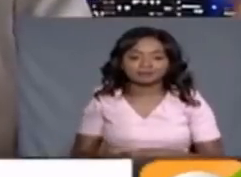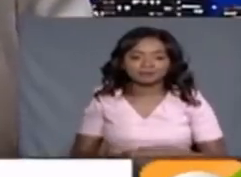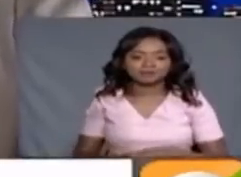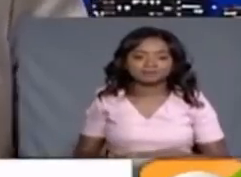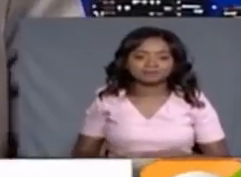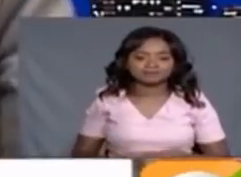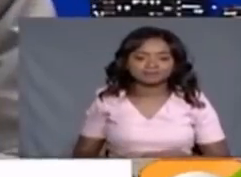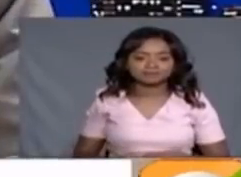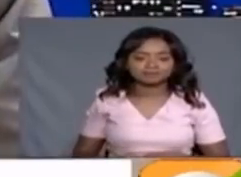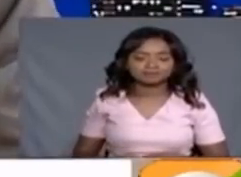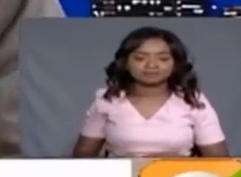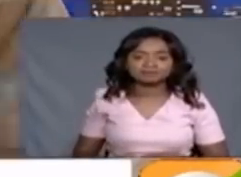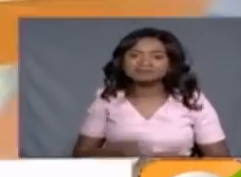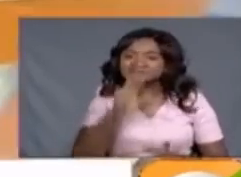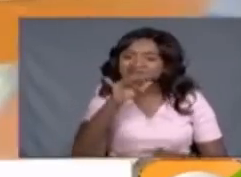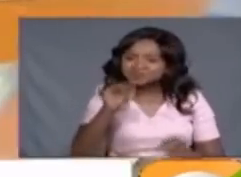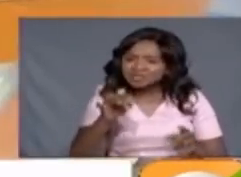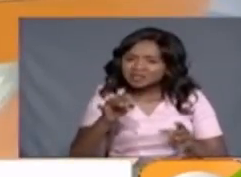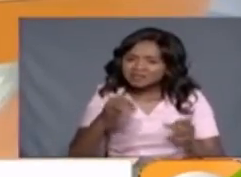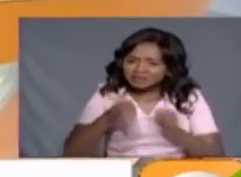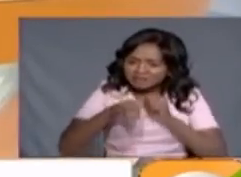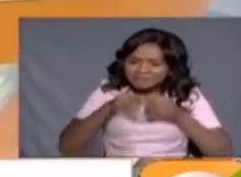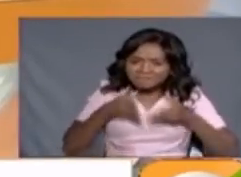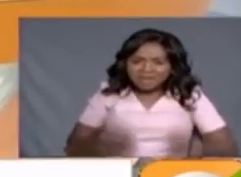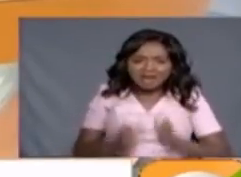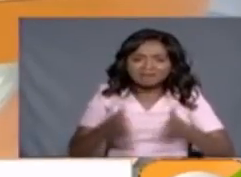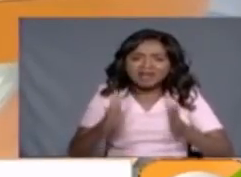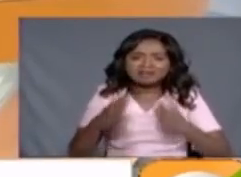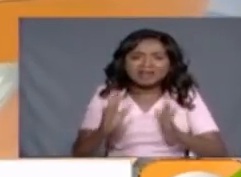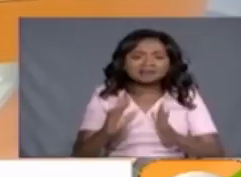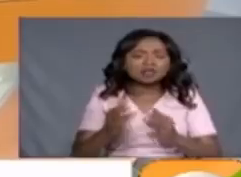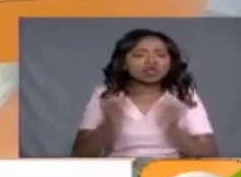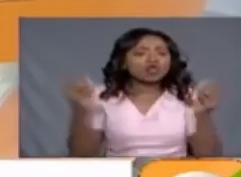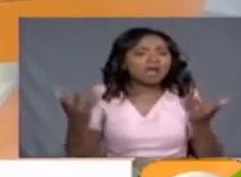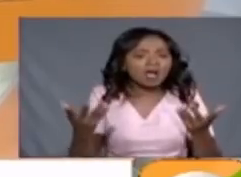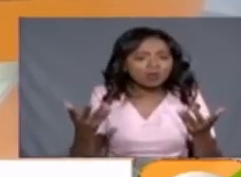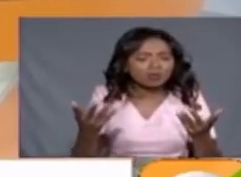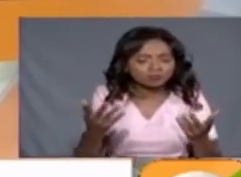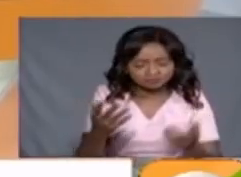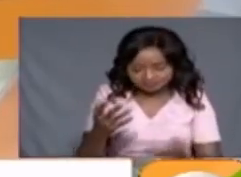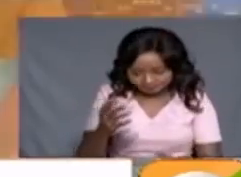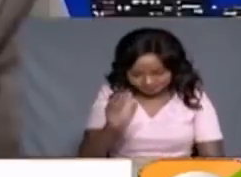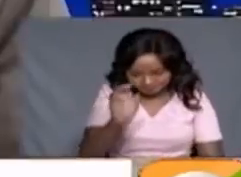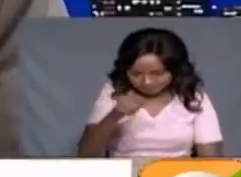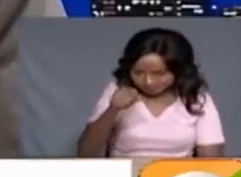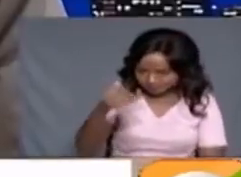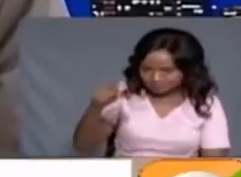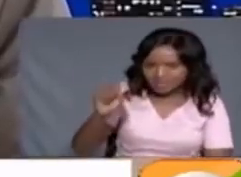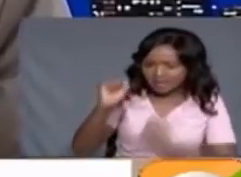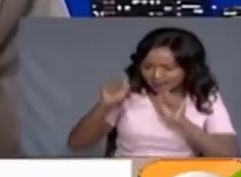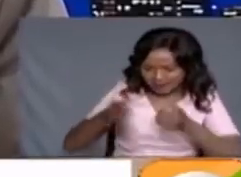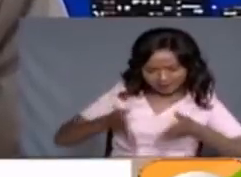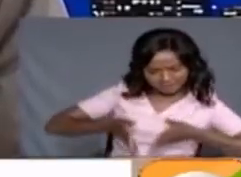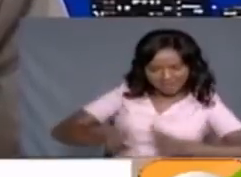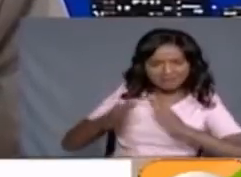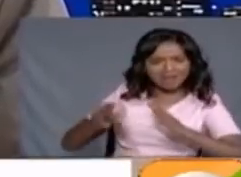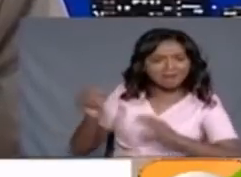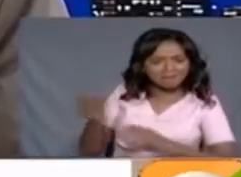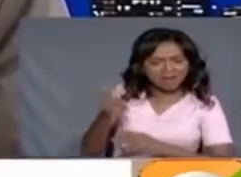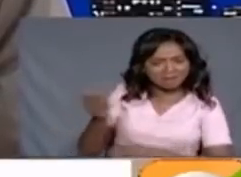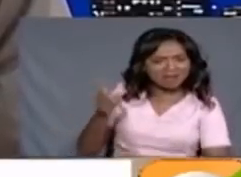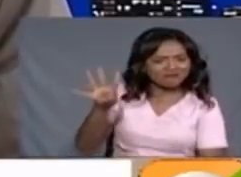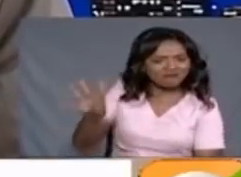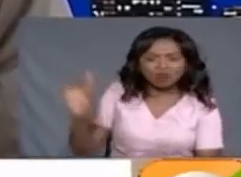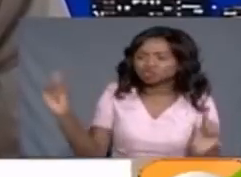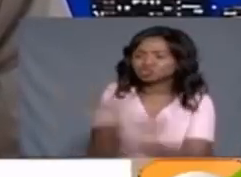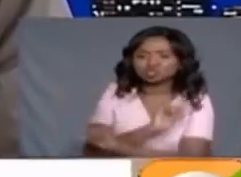increase. Speaking of which, how fast do they breed? They can breed quite fast. Within 4 months or so, they